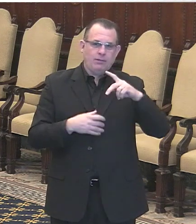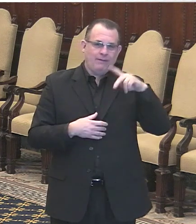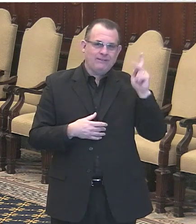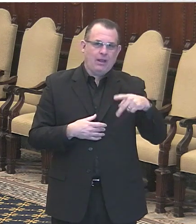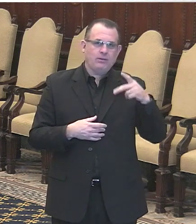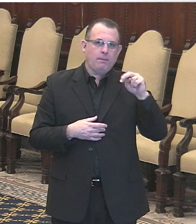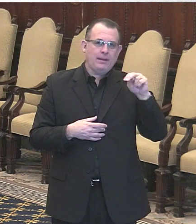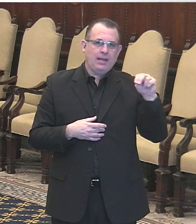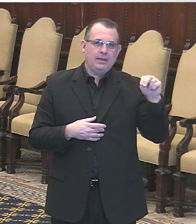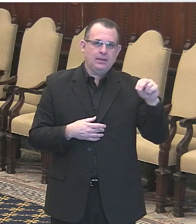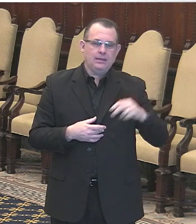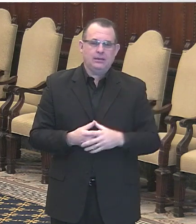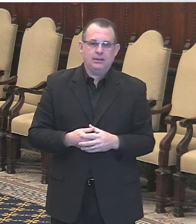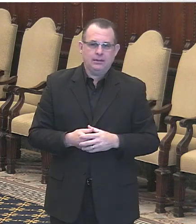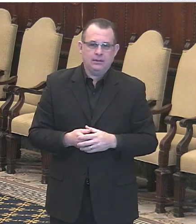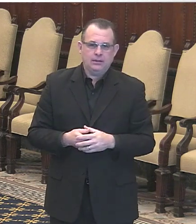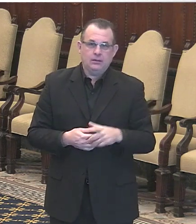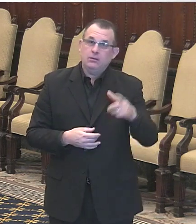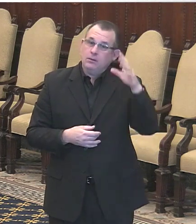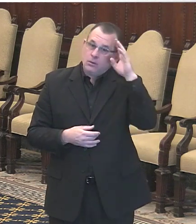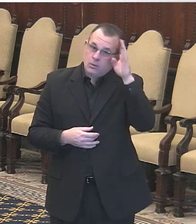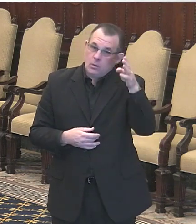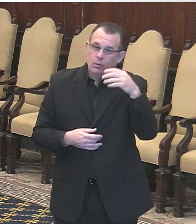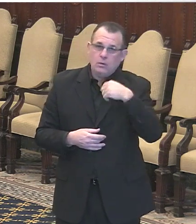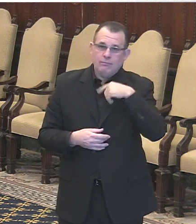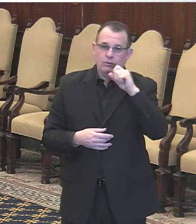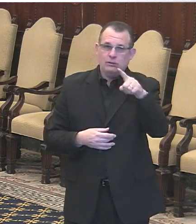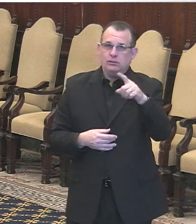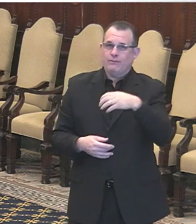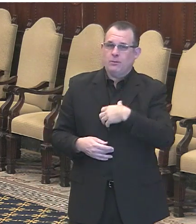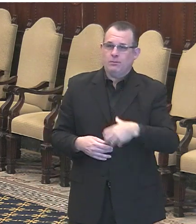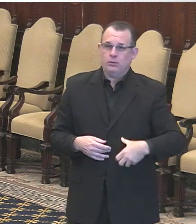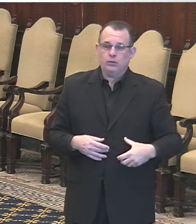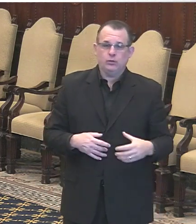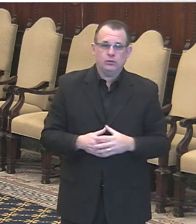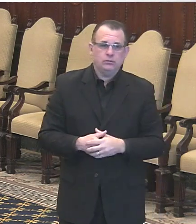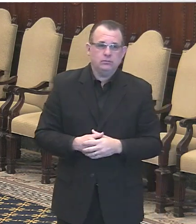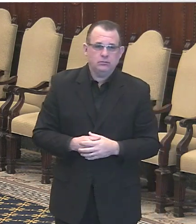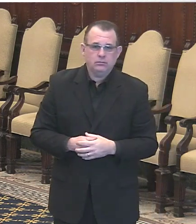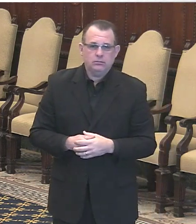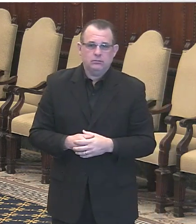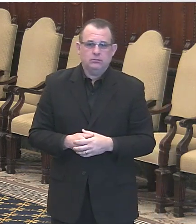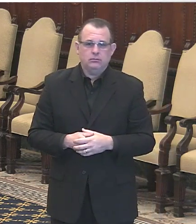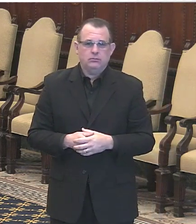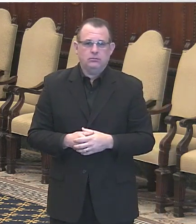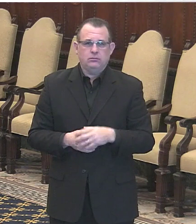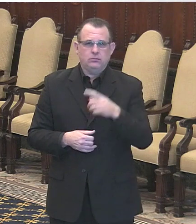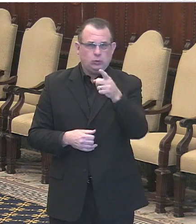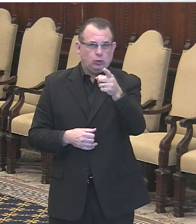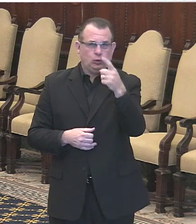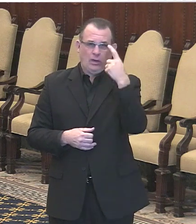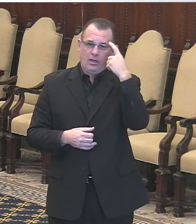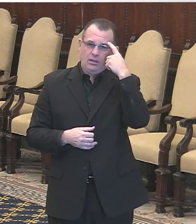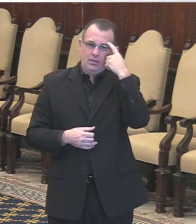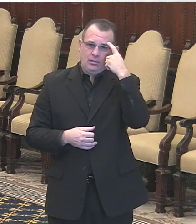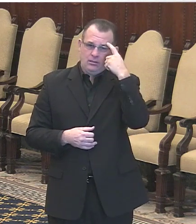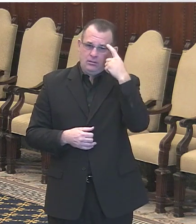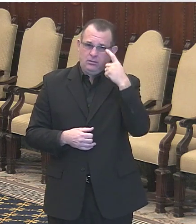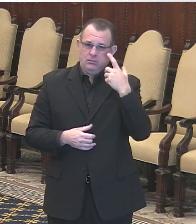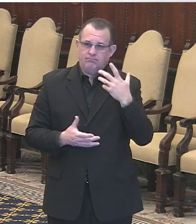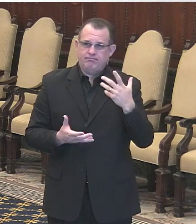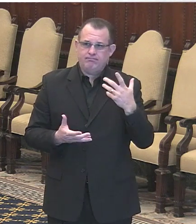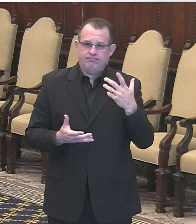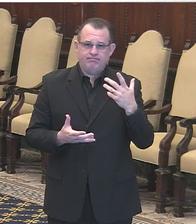Hello, hi, thank you. My questions are for the mayor. Mayor Kenney, do you think that allowing cocktails to go is a